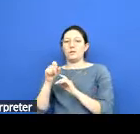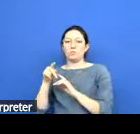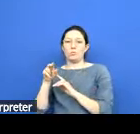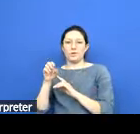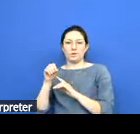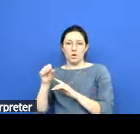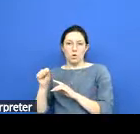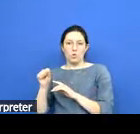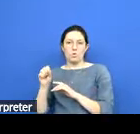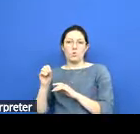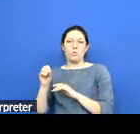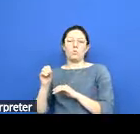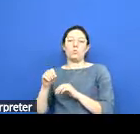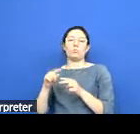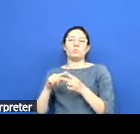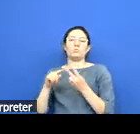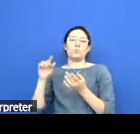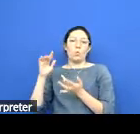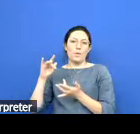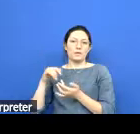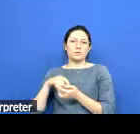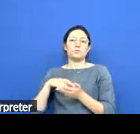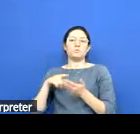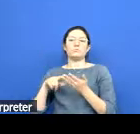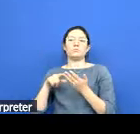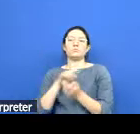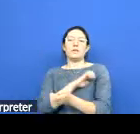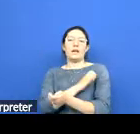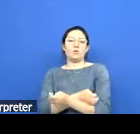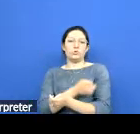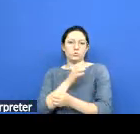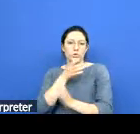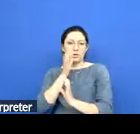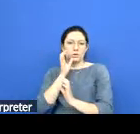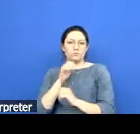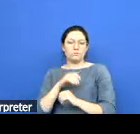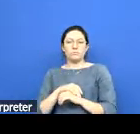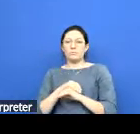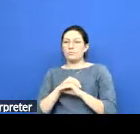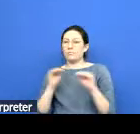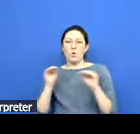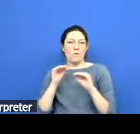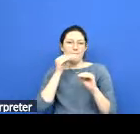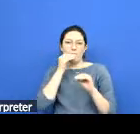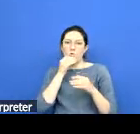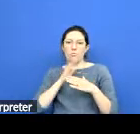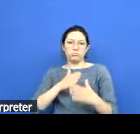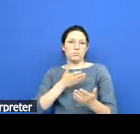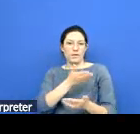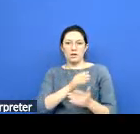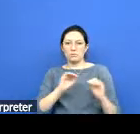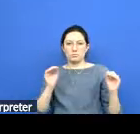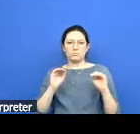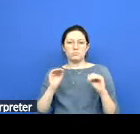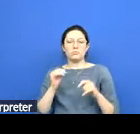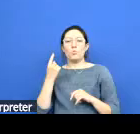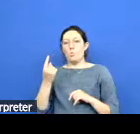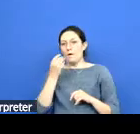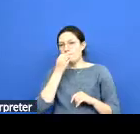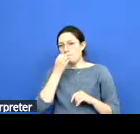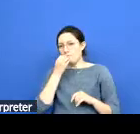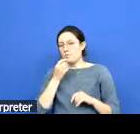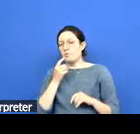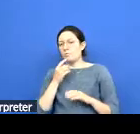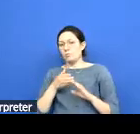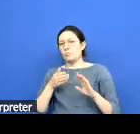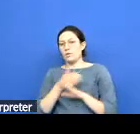drinks, smoothies, and energy drinks. There's no food prepared there. The only food item we have is a